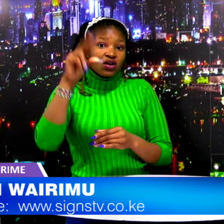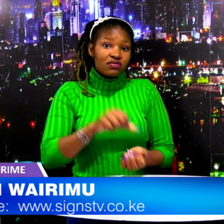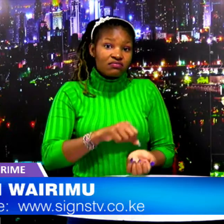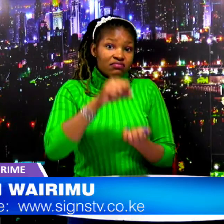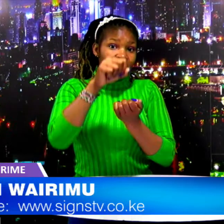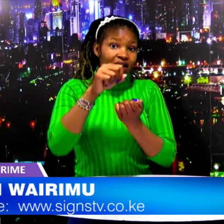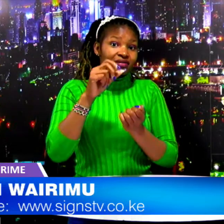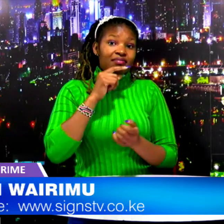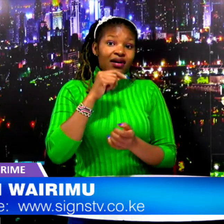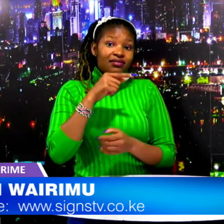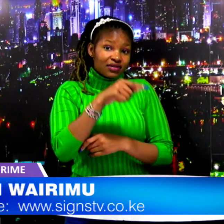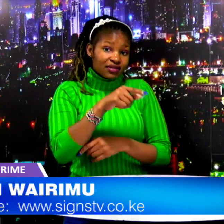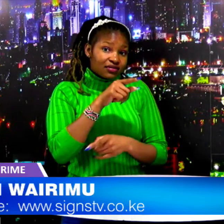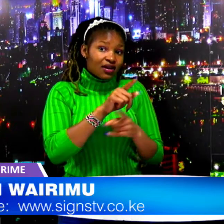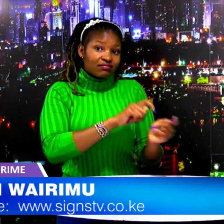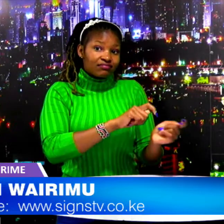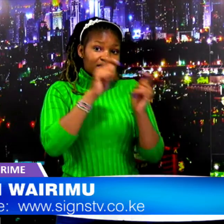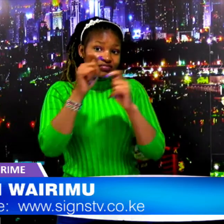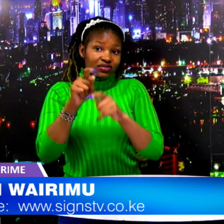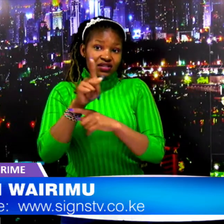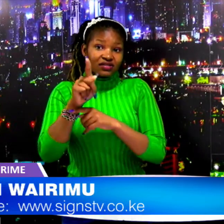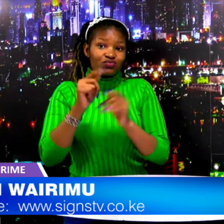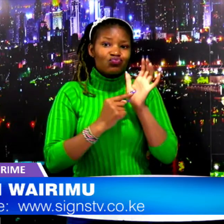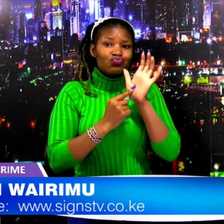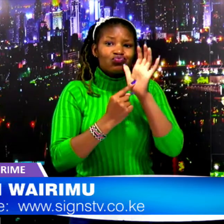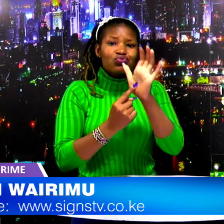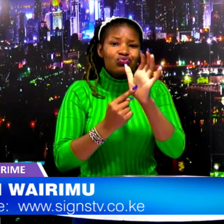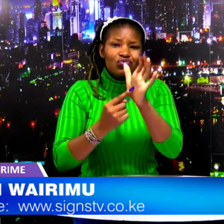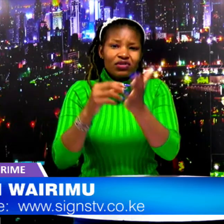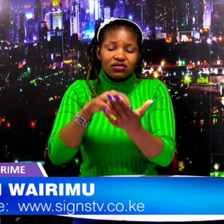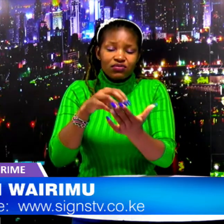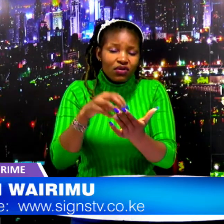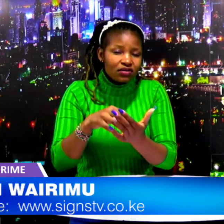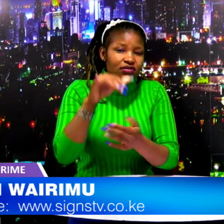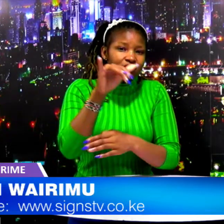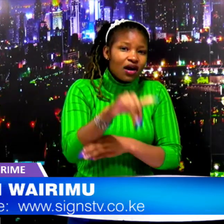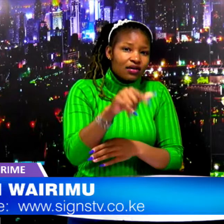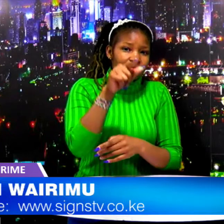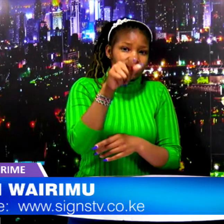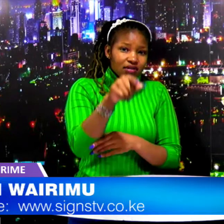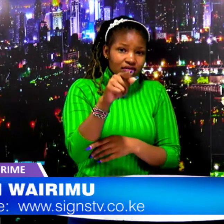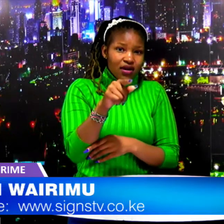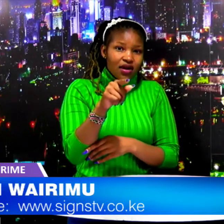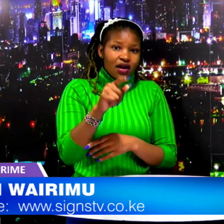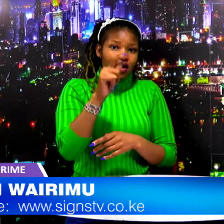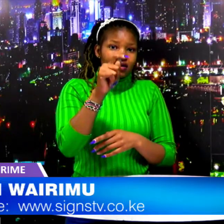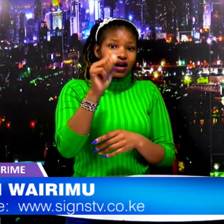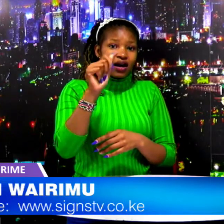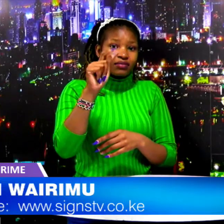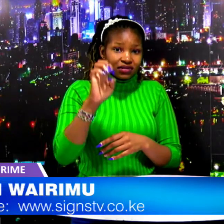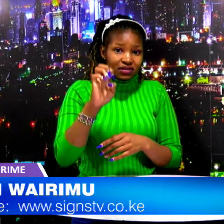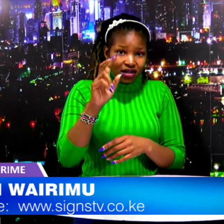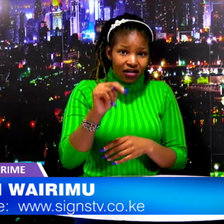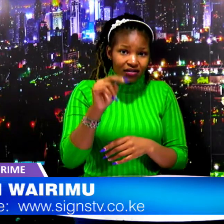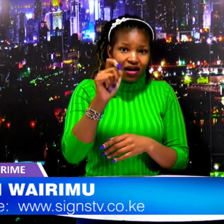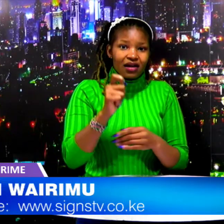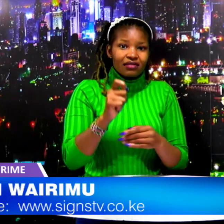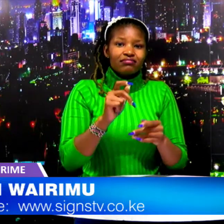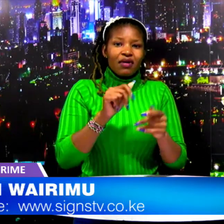the world of fashion, success knows no boundaries. He is a